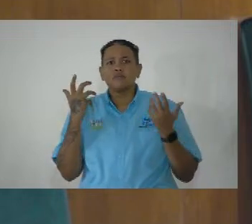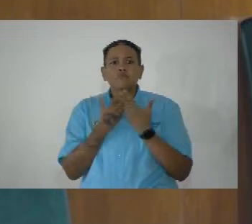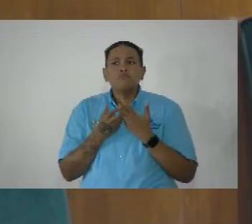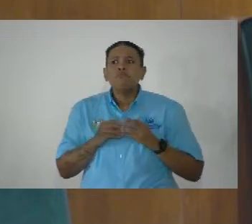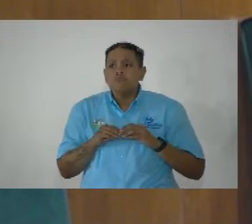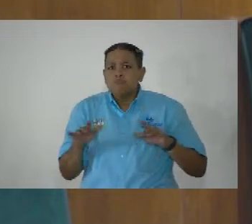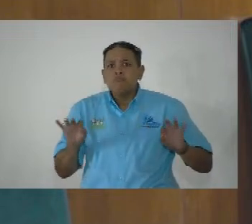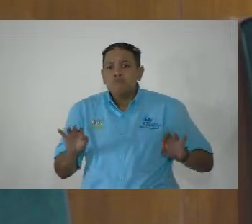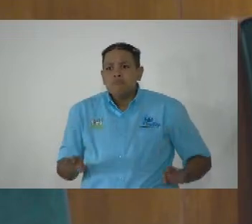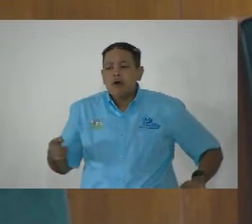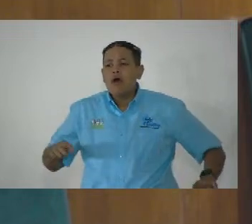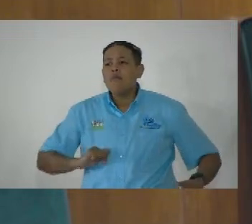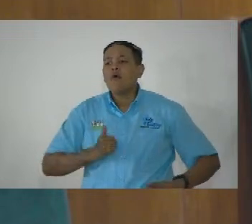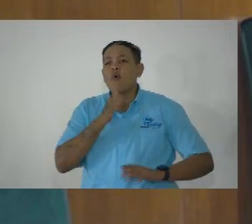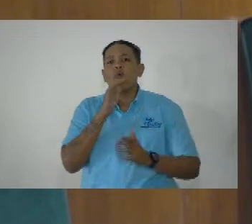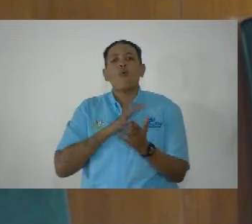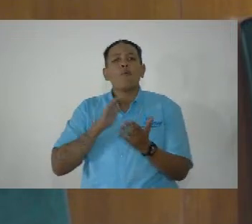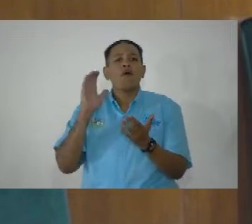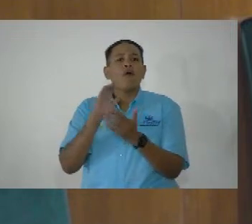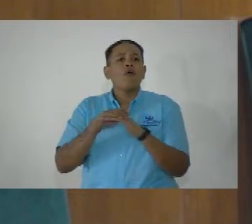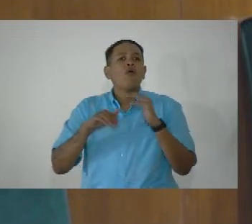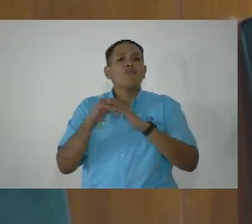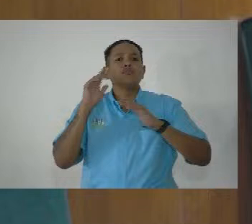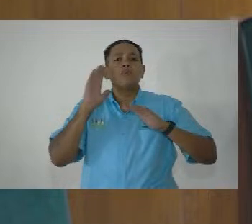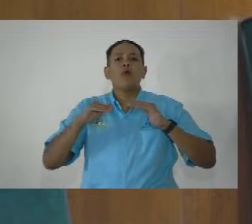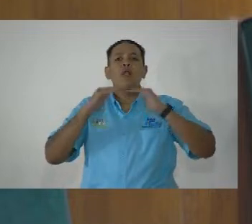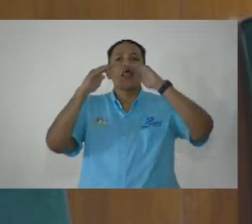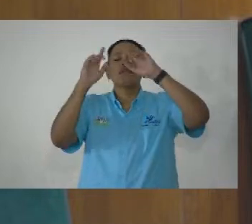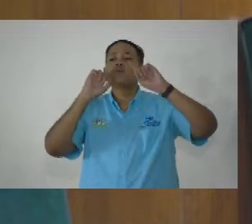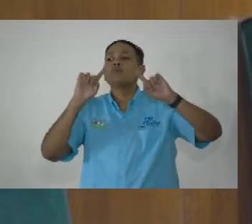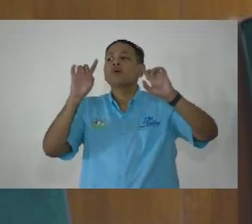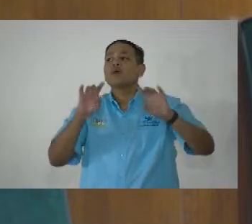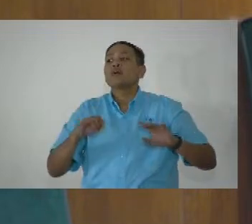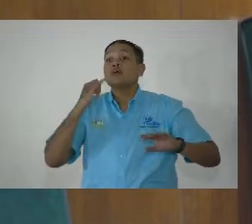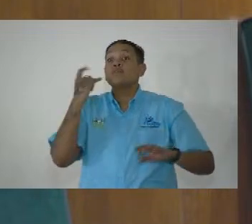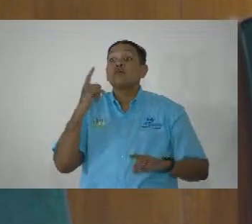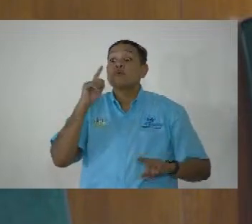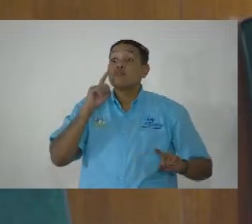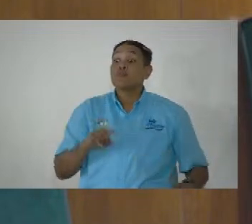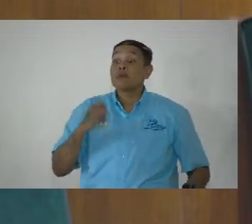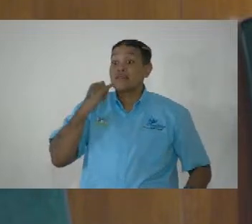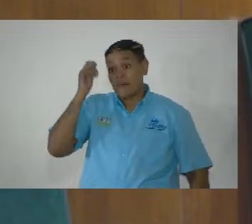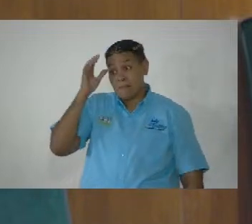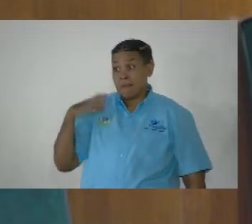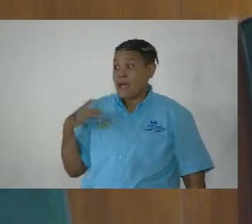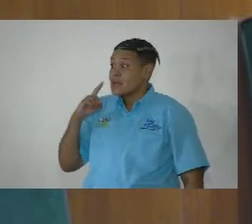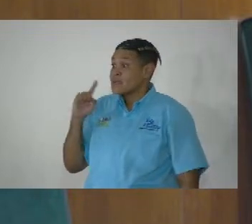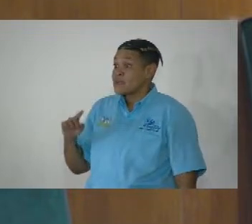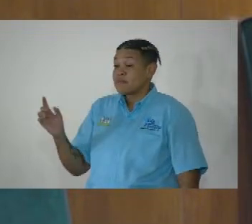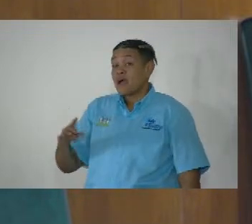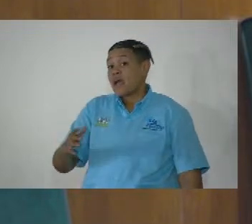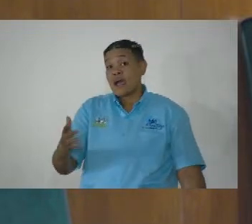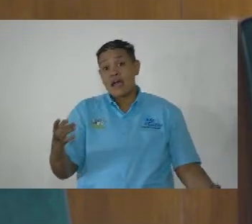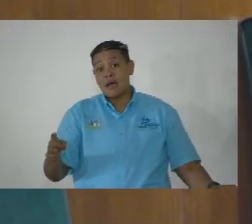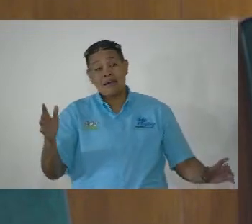that our women are comfortable at all levels, that if they make a report, or if someone else makes a report, or if a man makes a report,